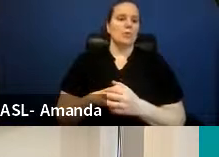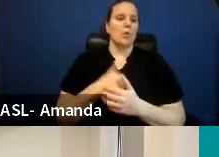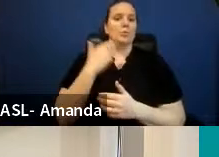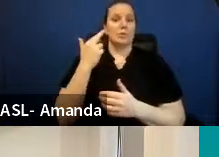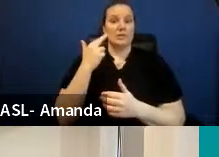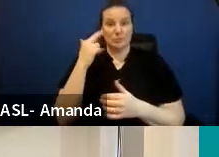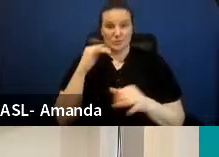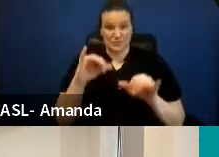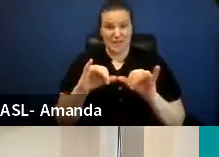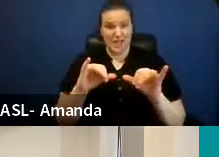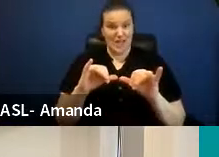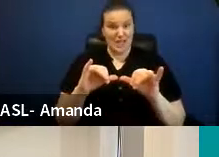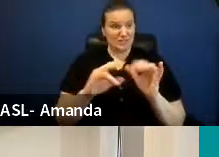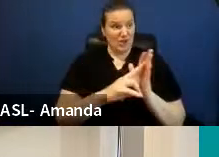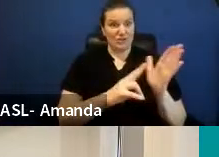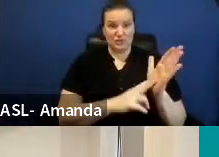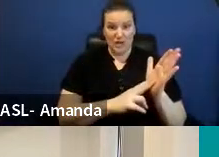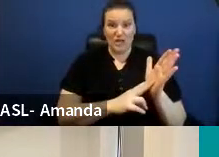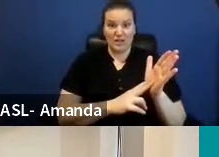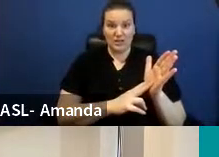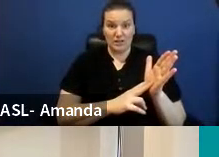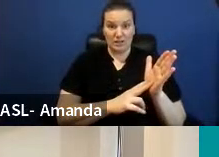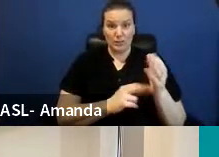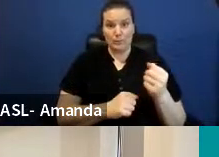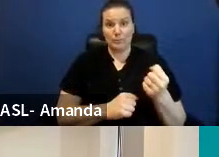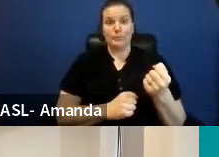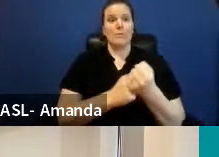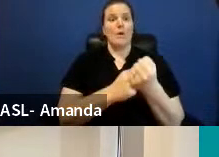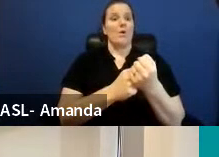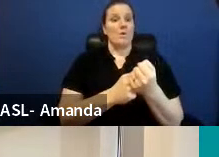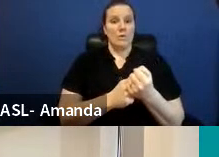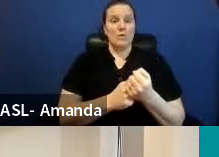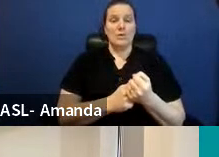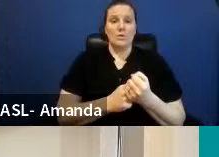reasonable size contracts that promote